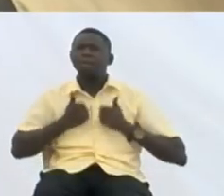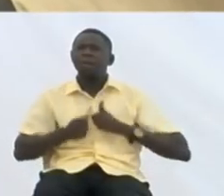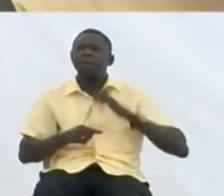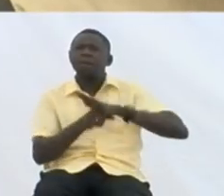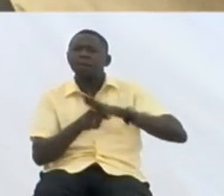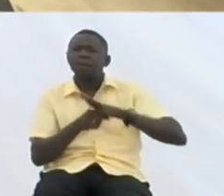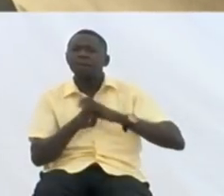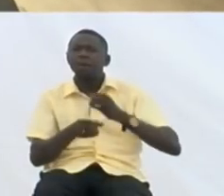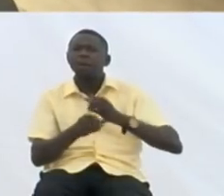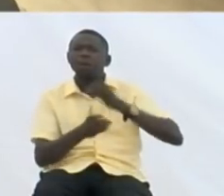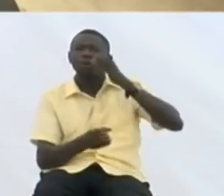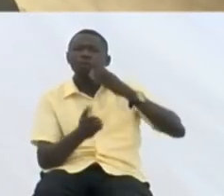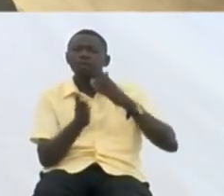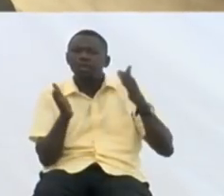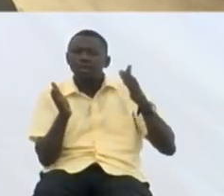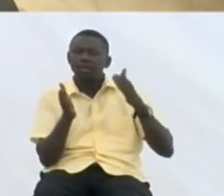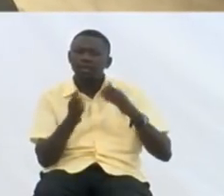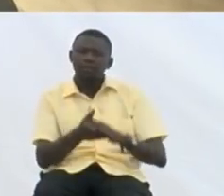B and B things.